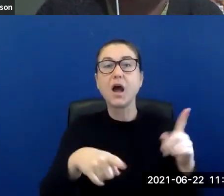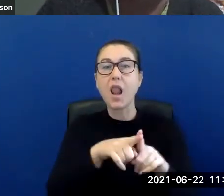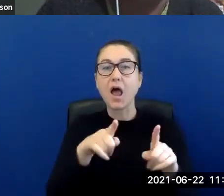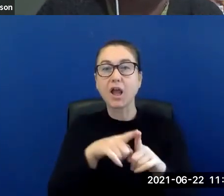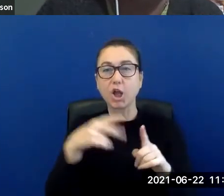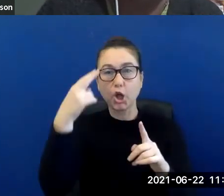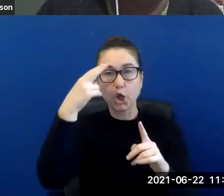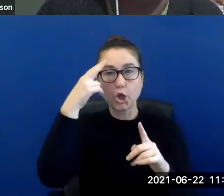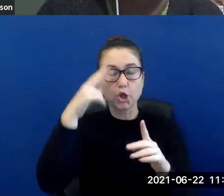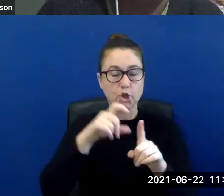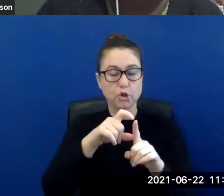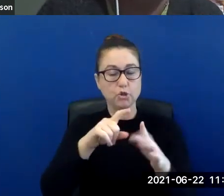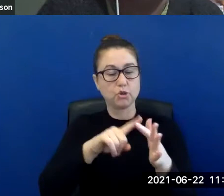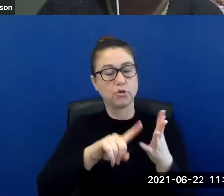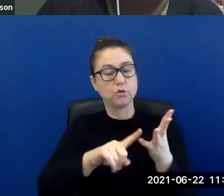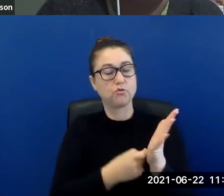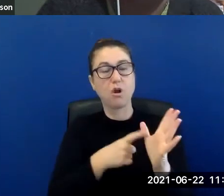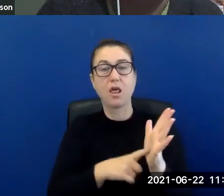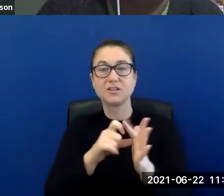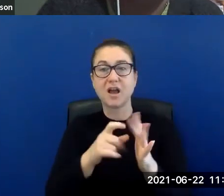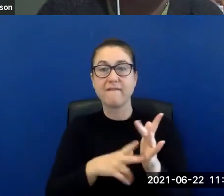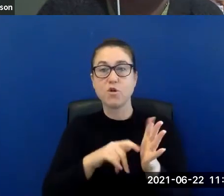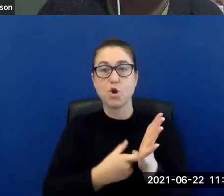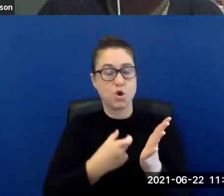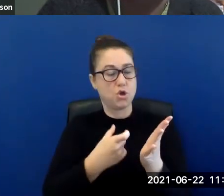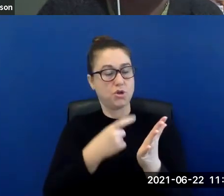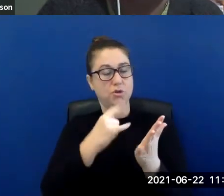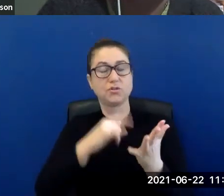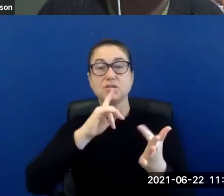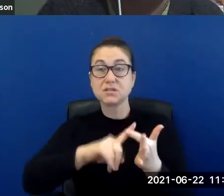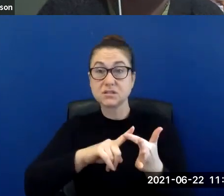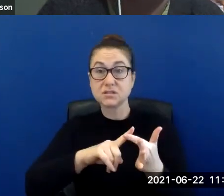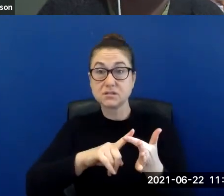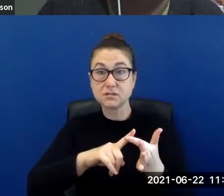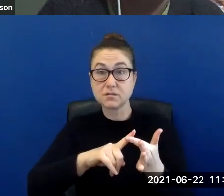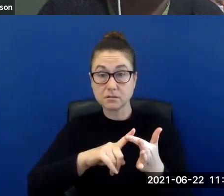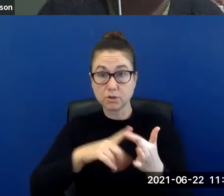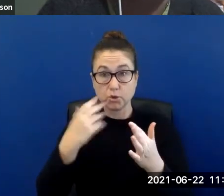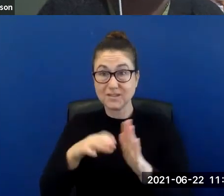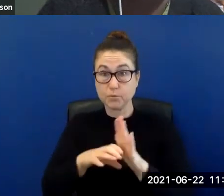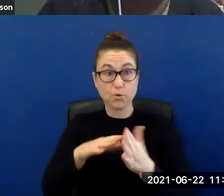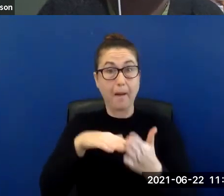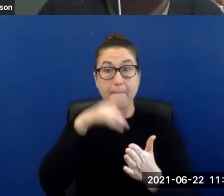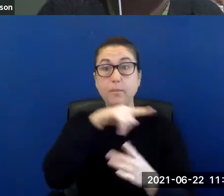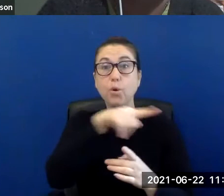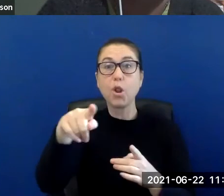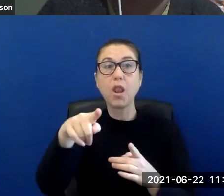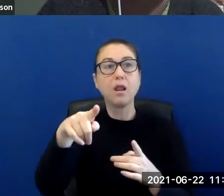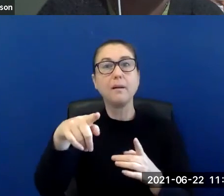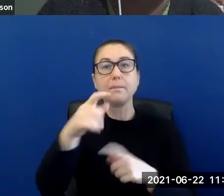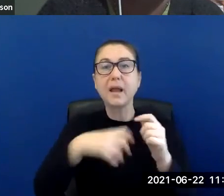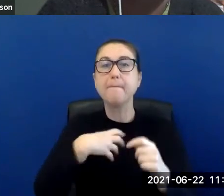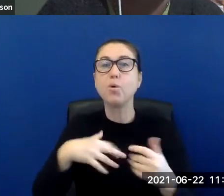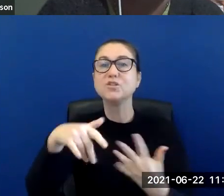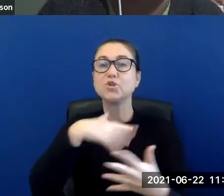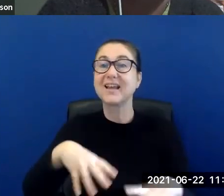area, where they're using robots to try and help that group of people to be more social accepted. Should we